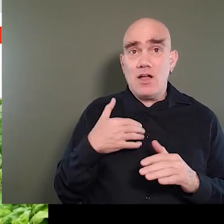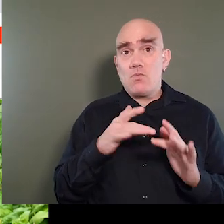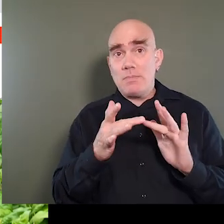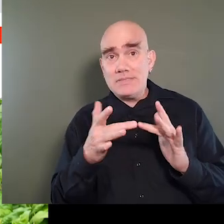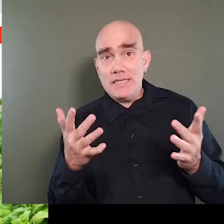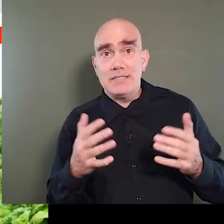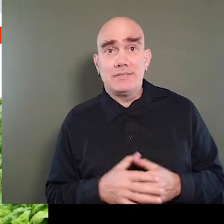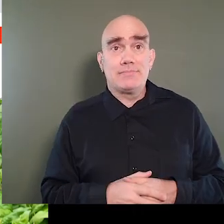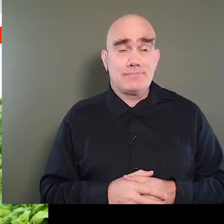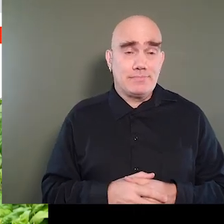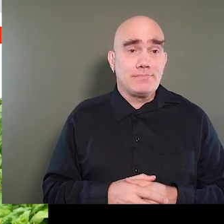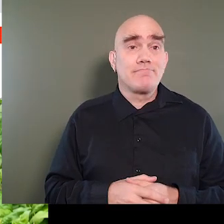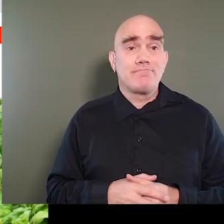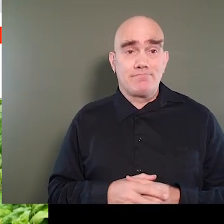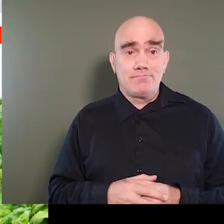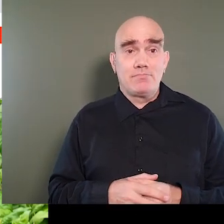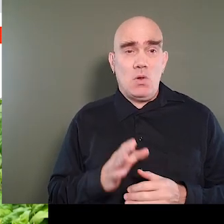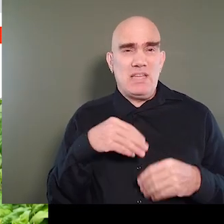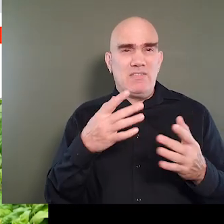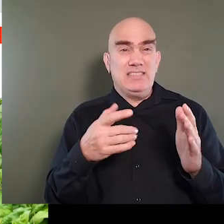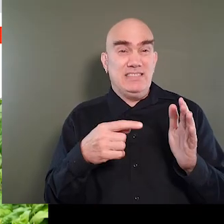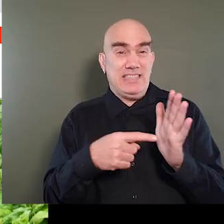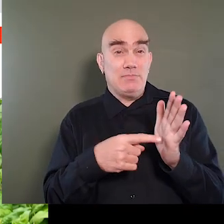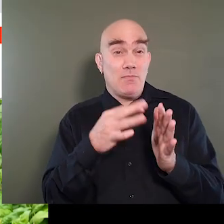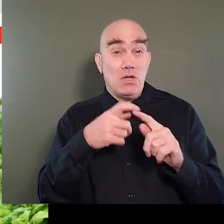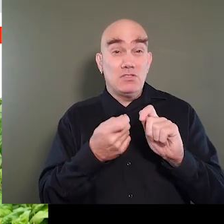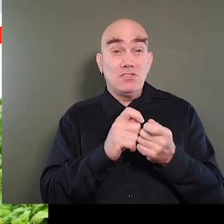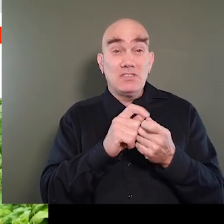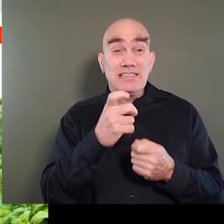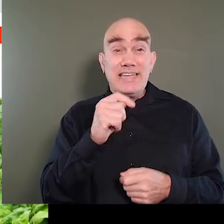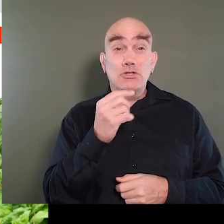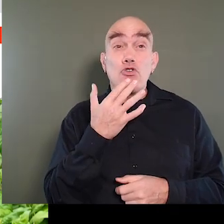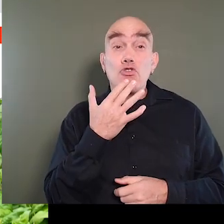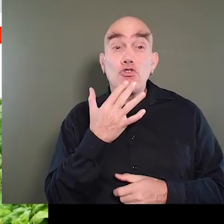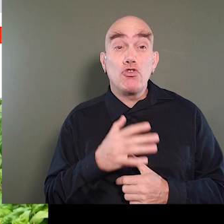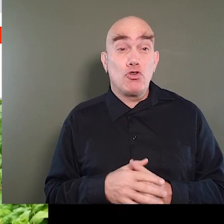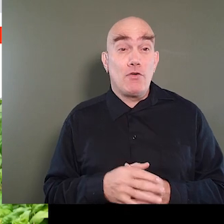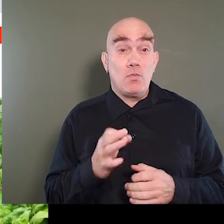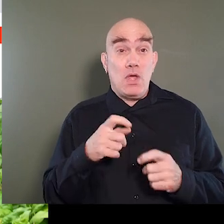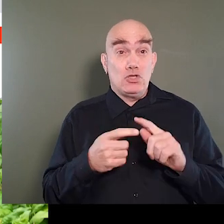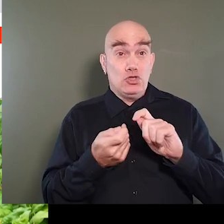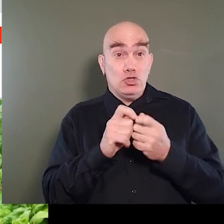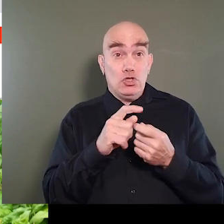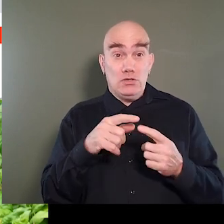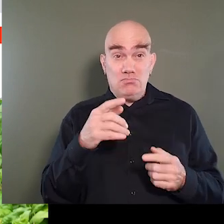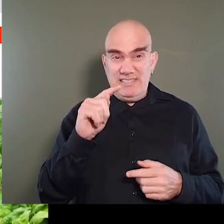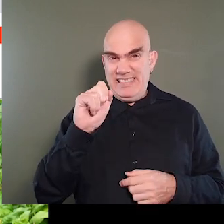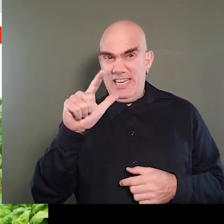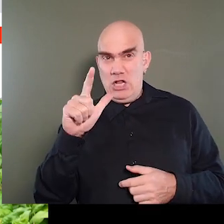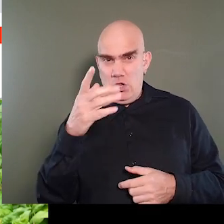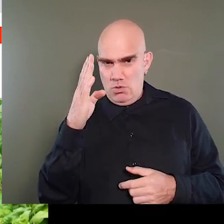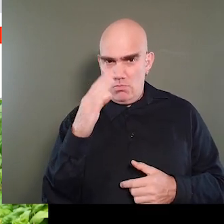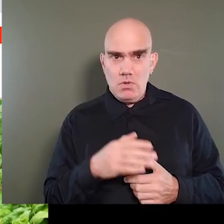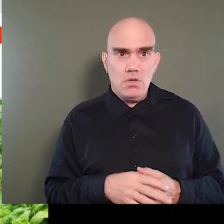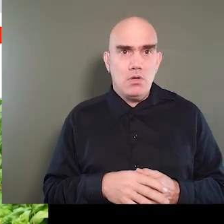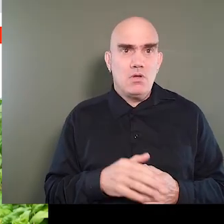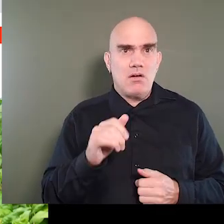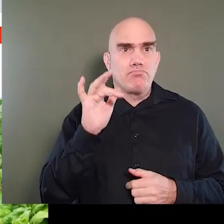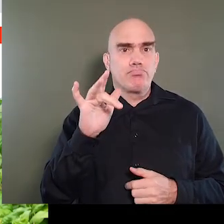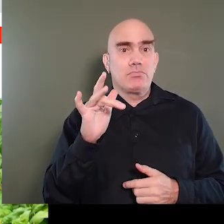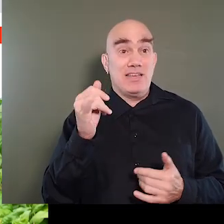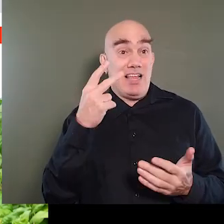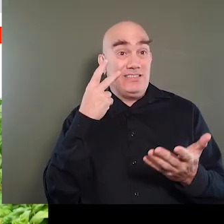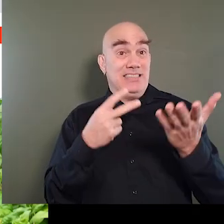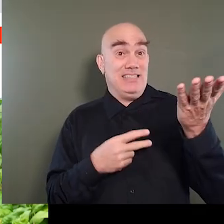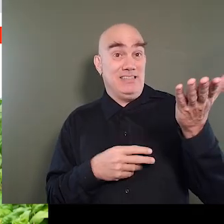background colors. So I'll give an example. If you want to adjust the text color, if you wanted to turn it teal, you could click that. And